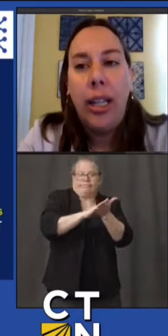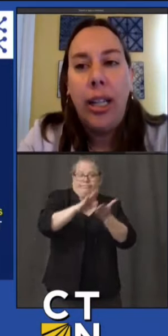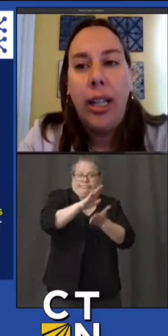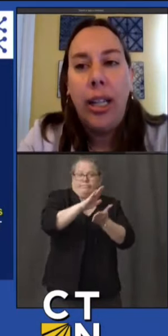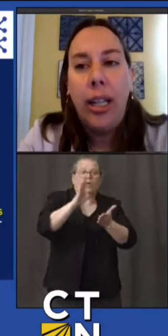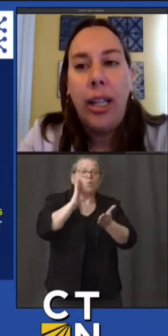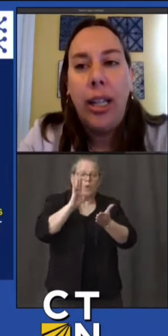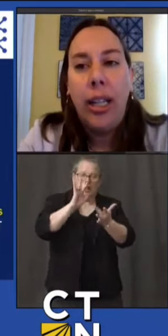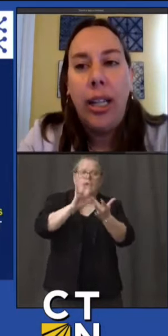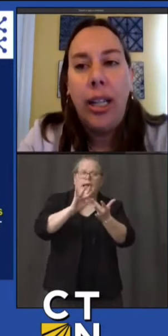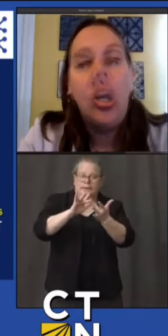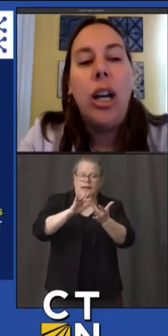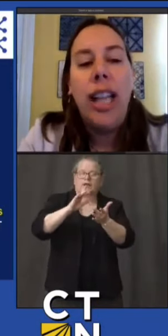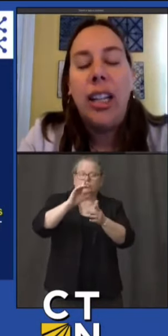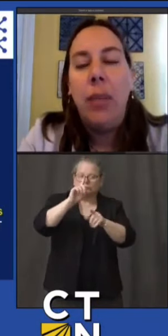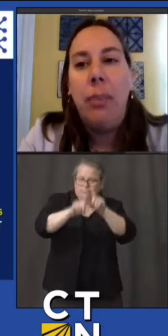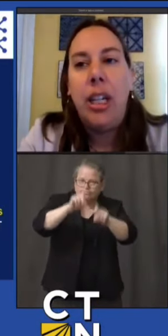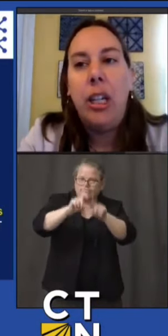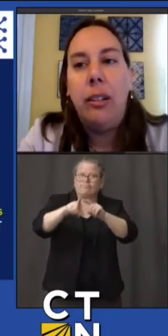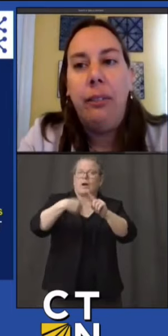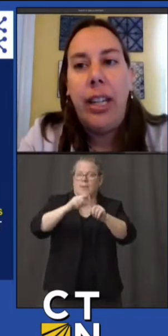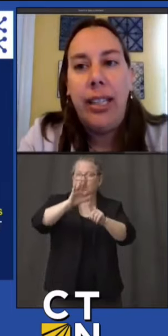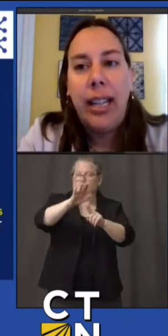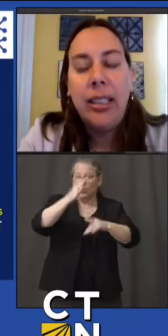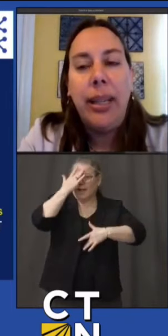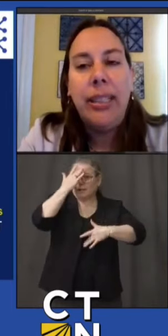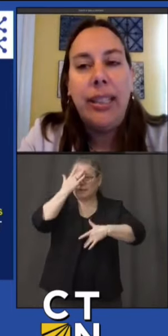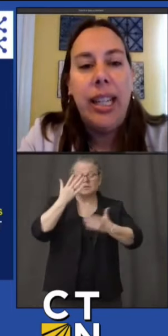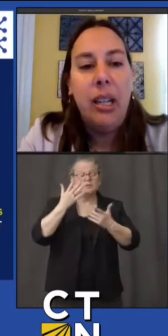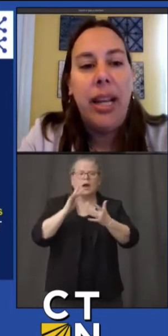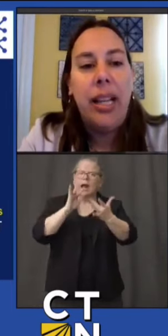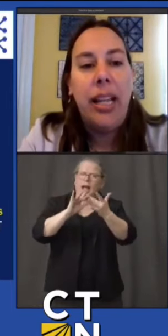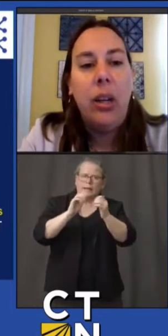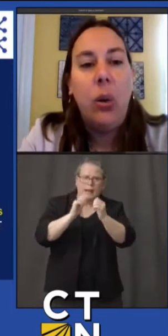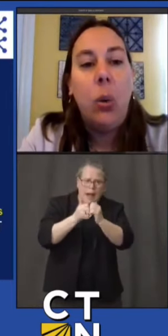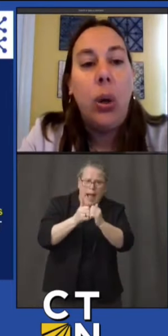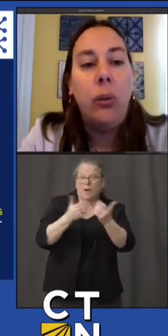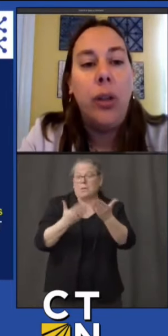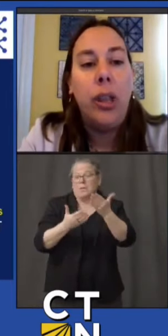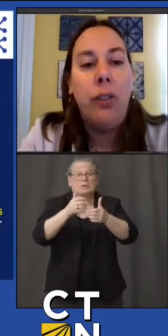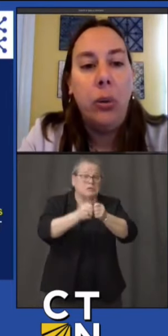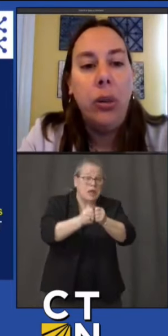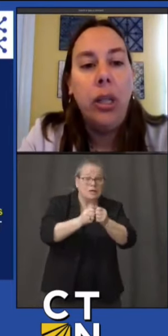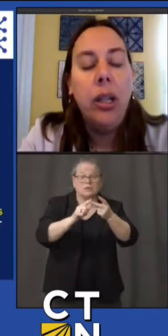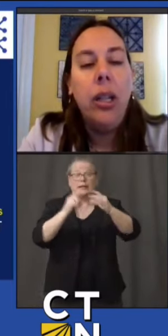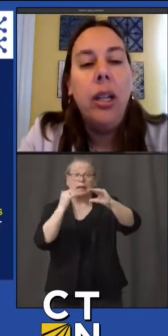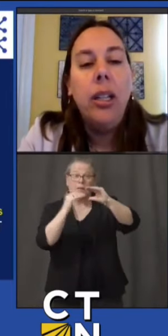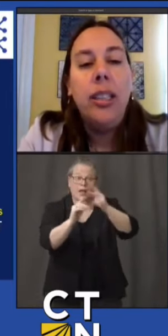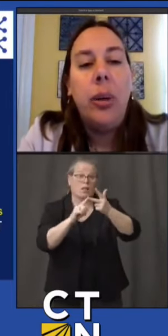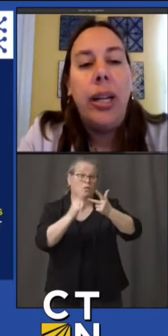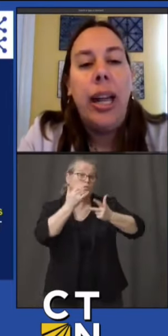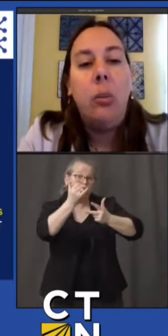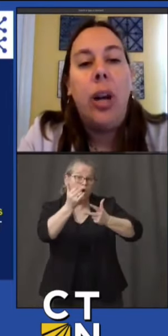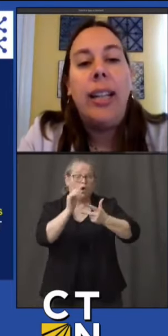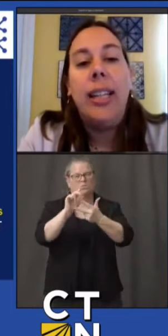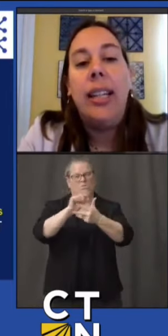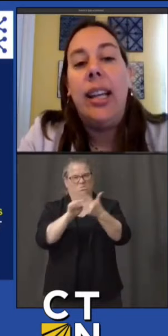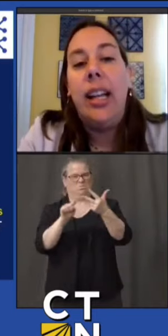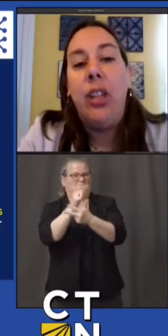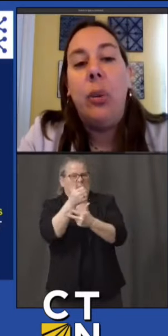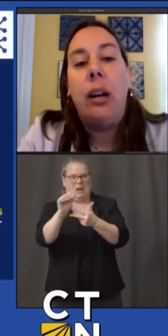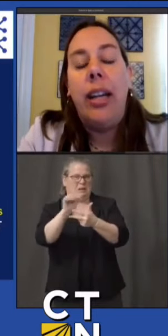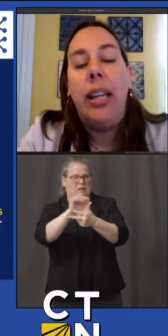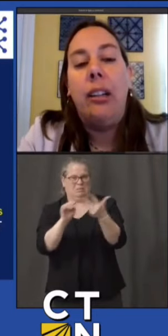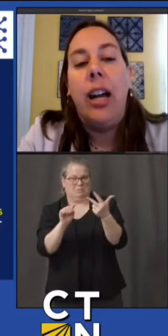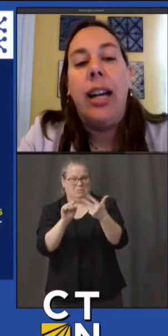illness. This contact might be occurring via text message, emailing, or over the phone. So again, we're asking that if